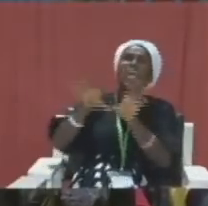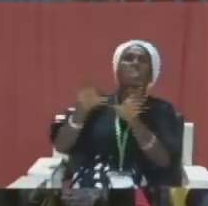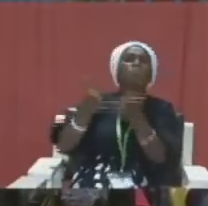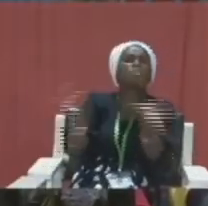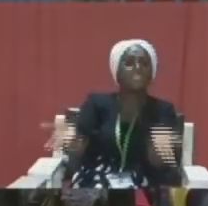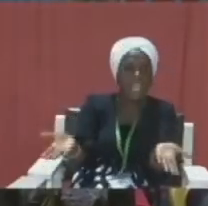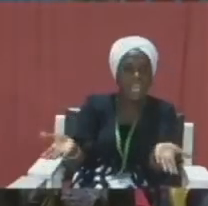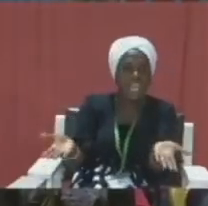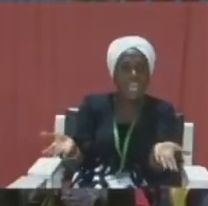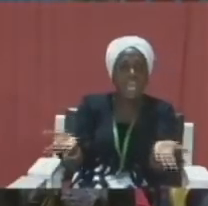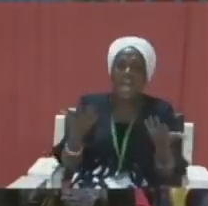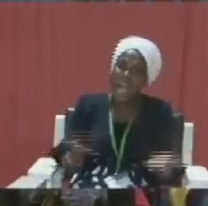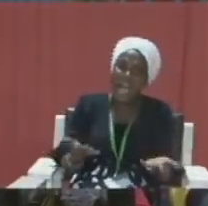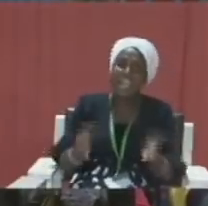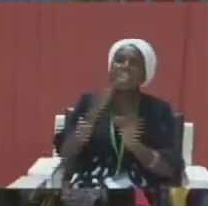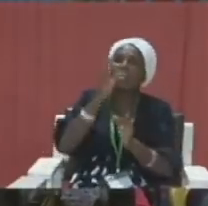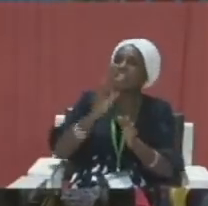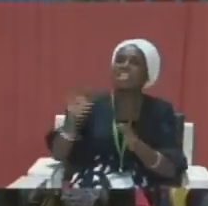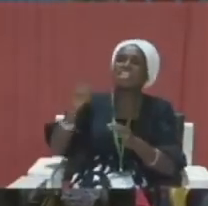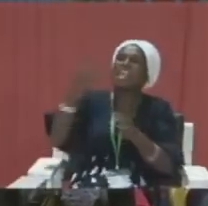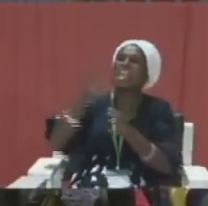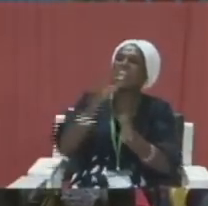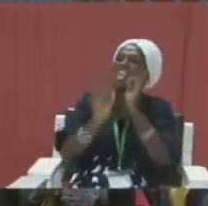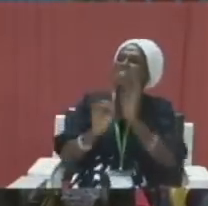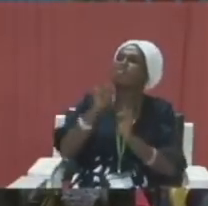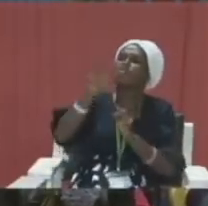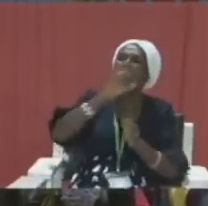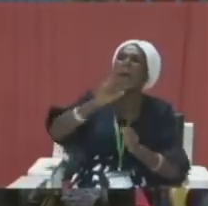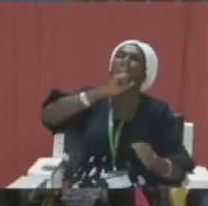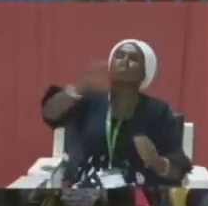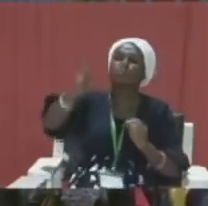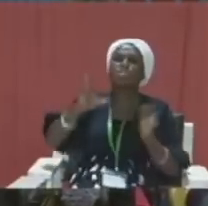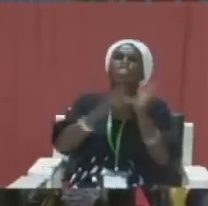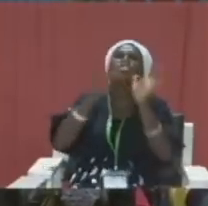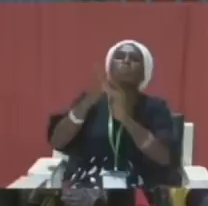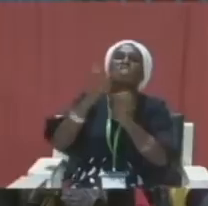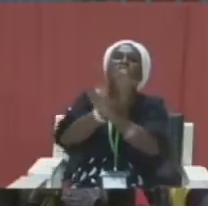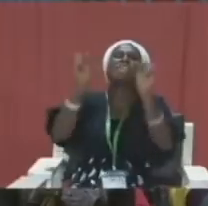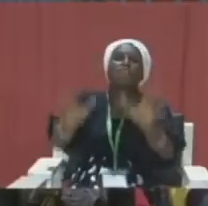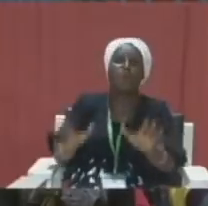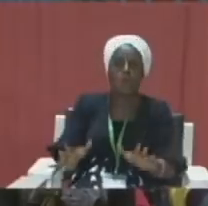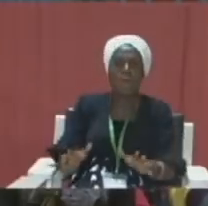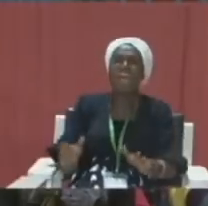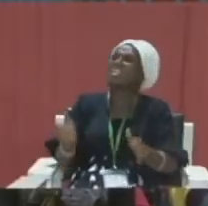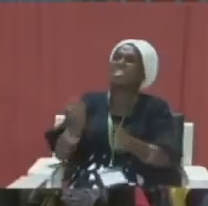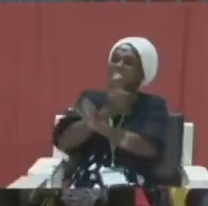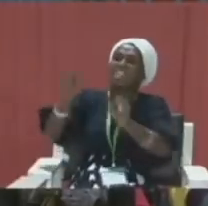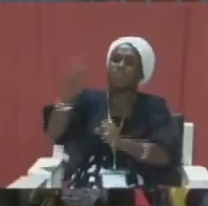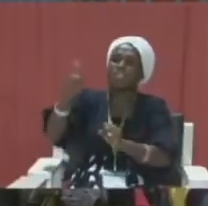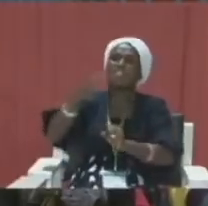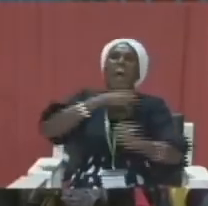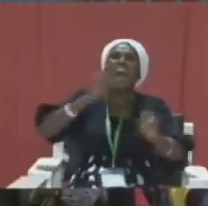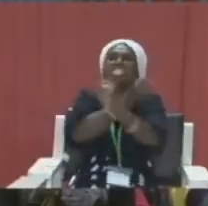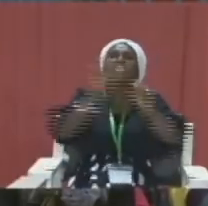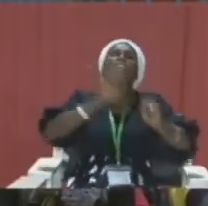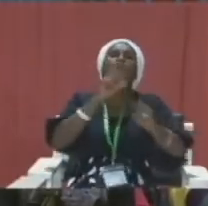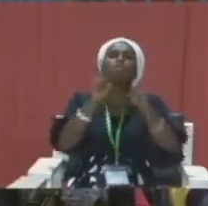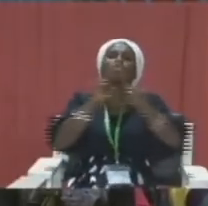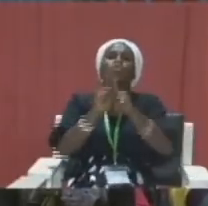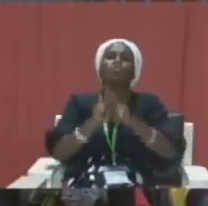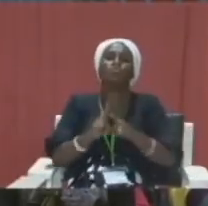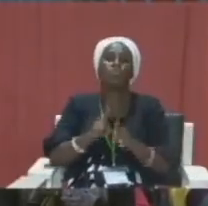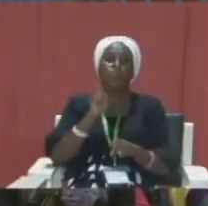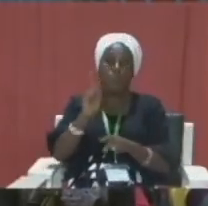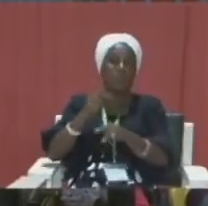Jesus, the Son of God, as you call yourself, and the Savior, as you call yourself, save yourself and take us out of this mess." The second one